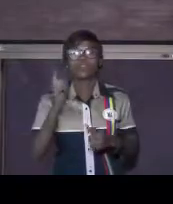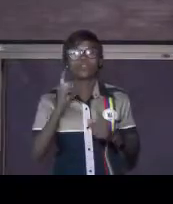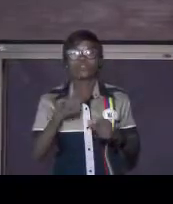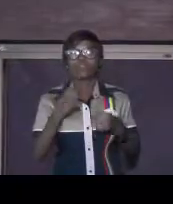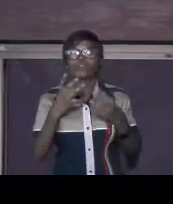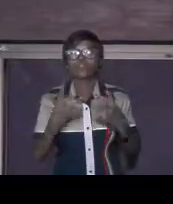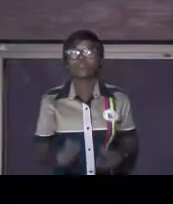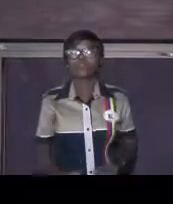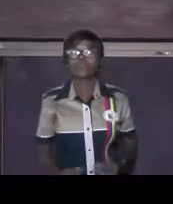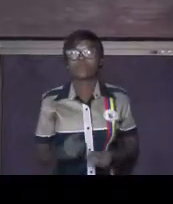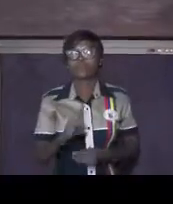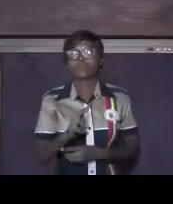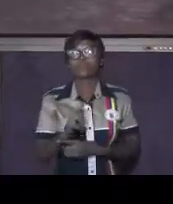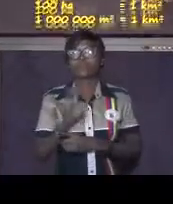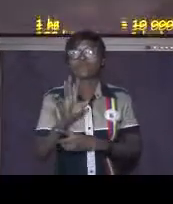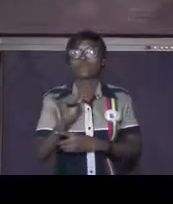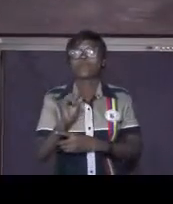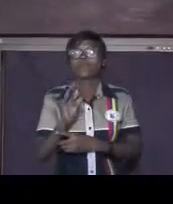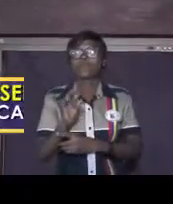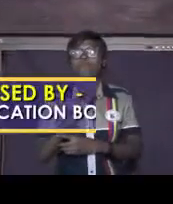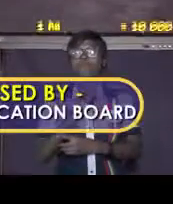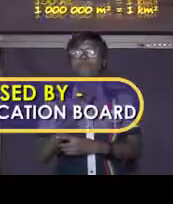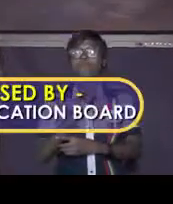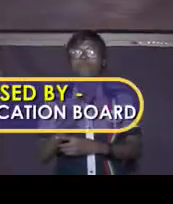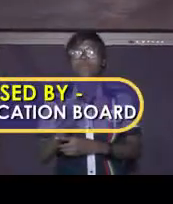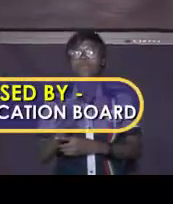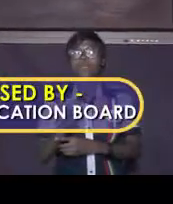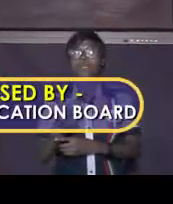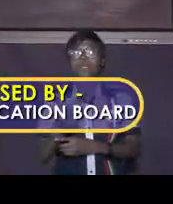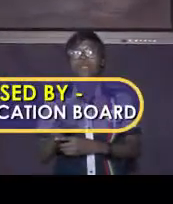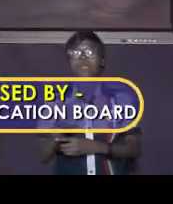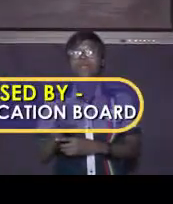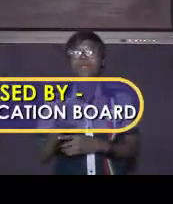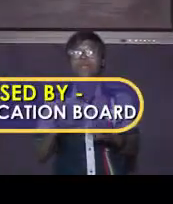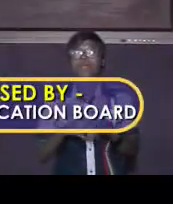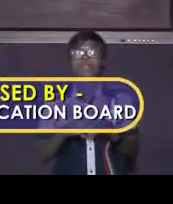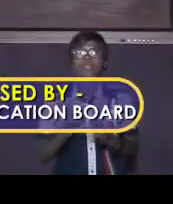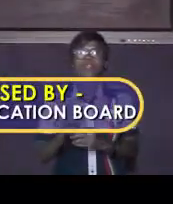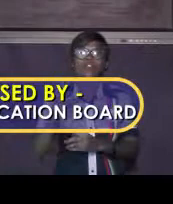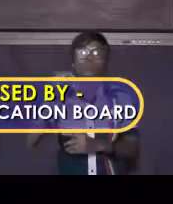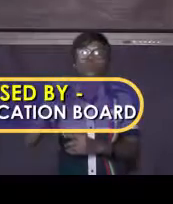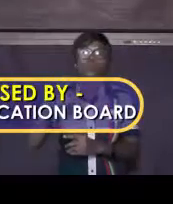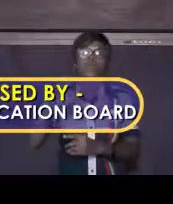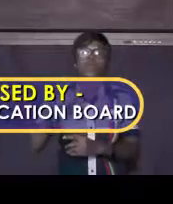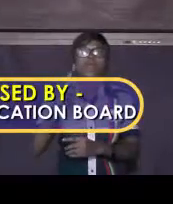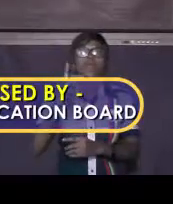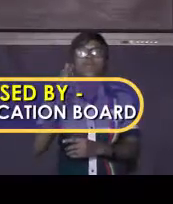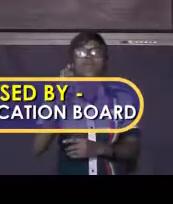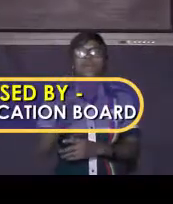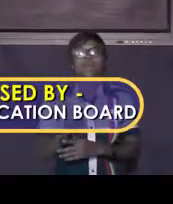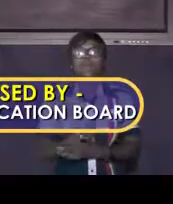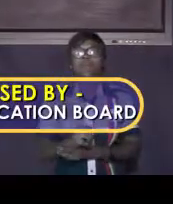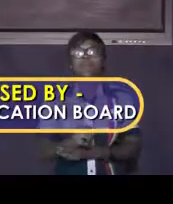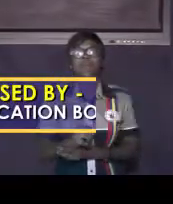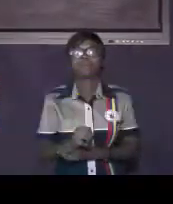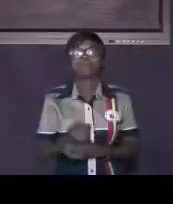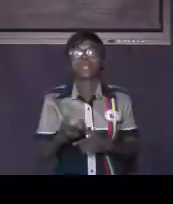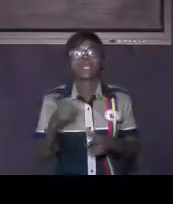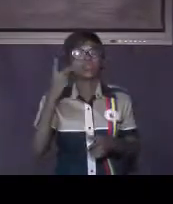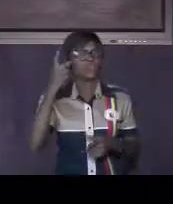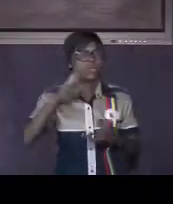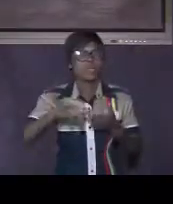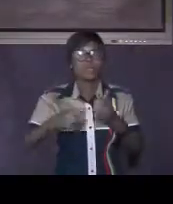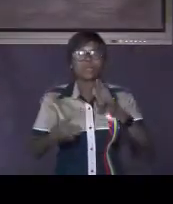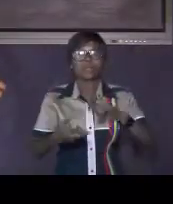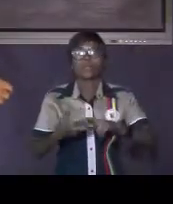should express 250 hectares in square kilometers. So we look for a relationship